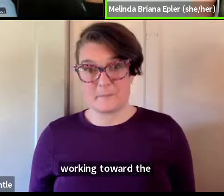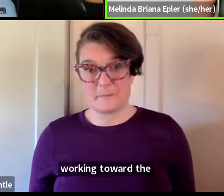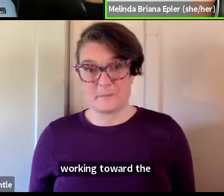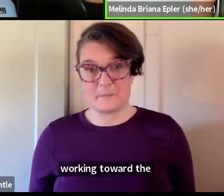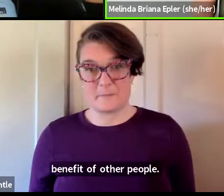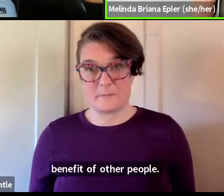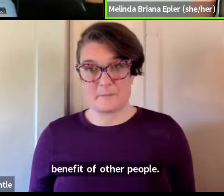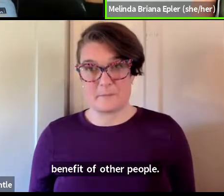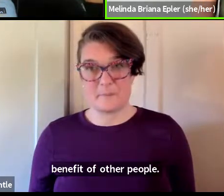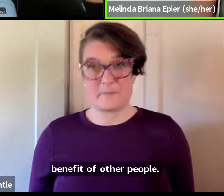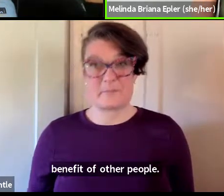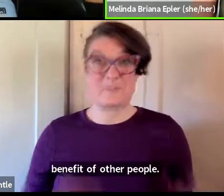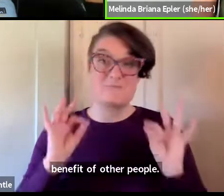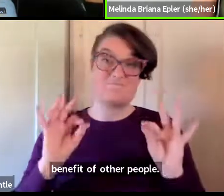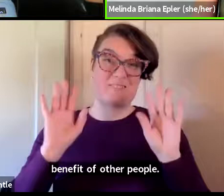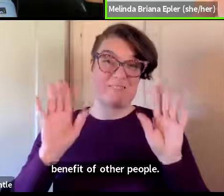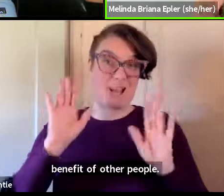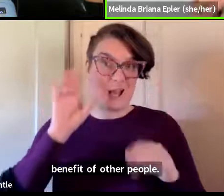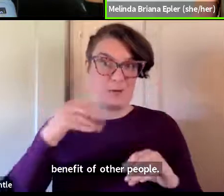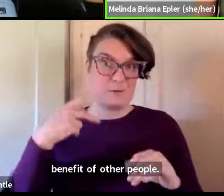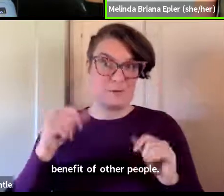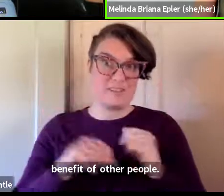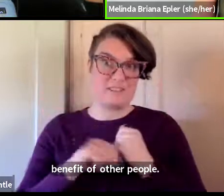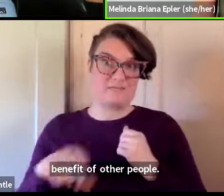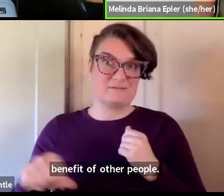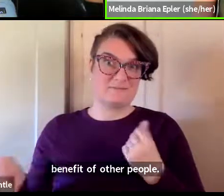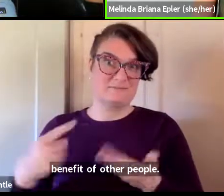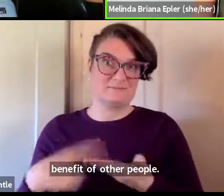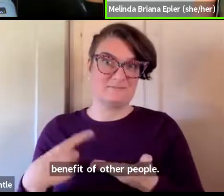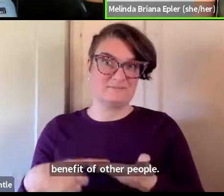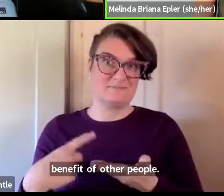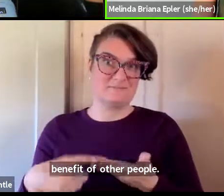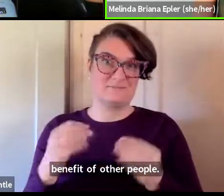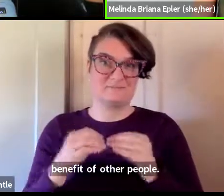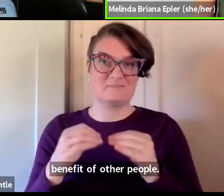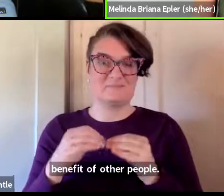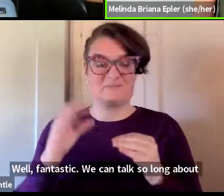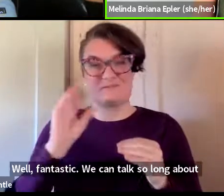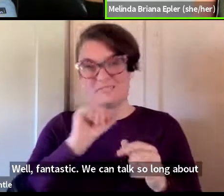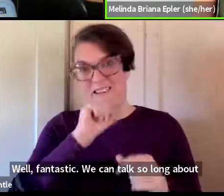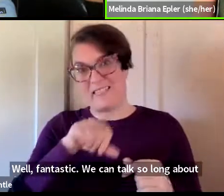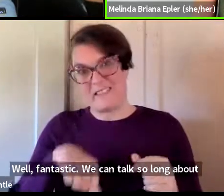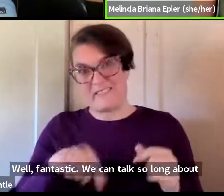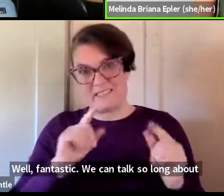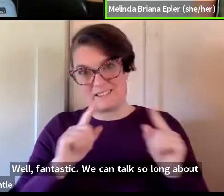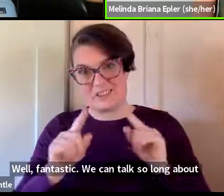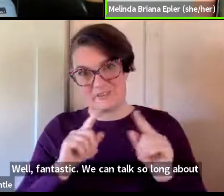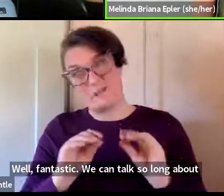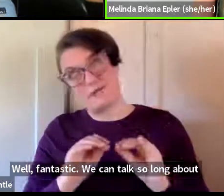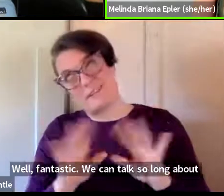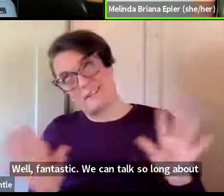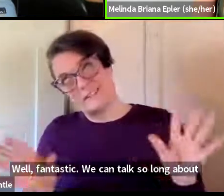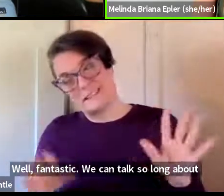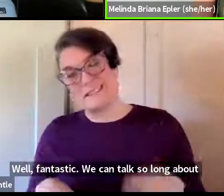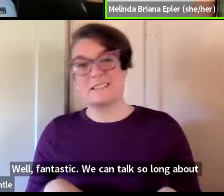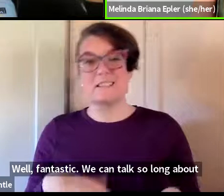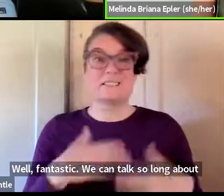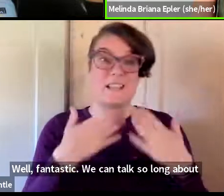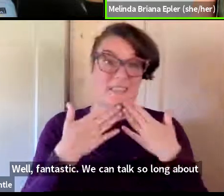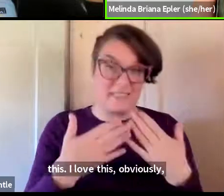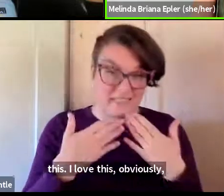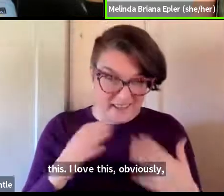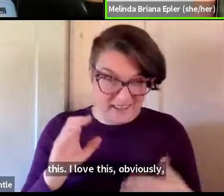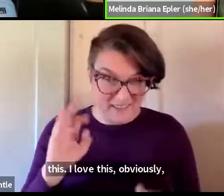Well, fantastic. We could talk so long about this, and I love this. Obviously, I love this conversation. Thank you,